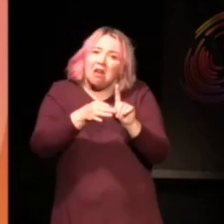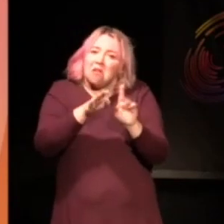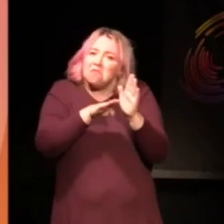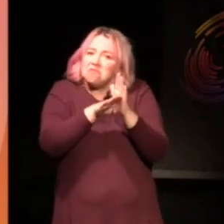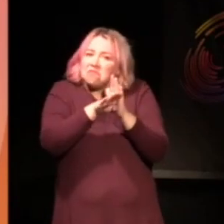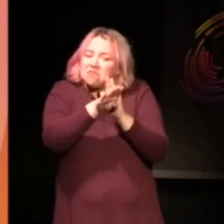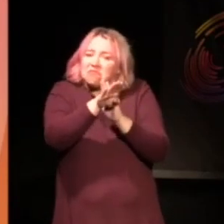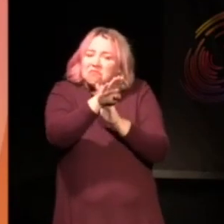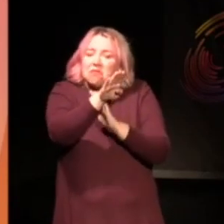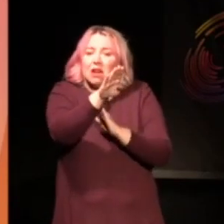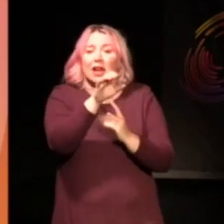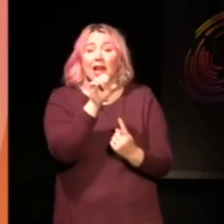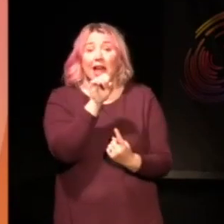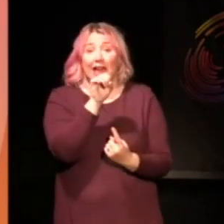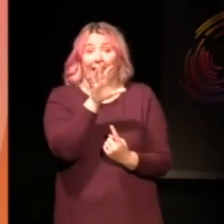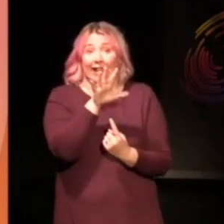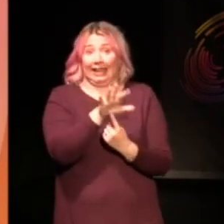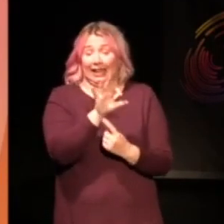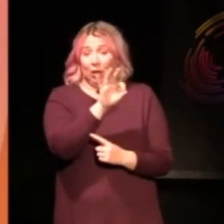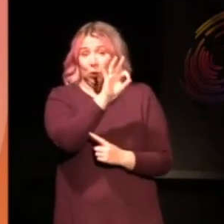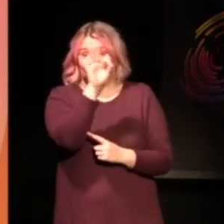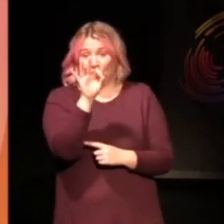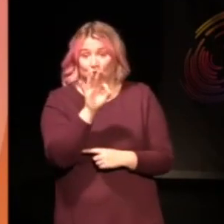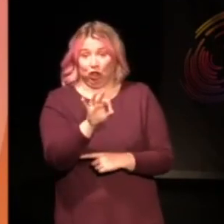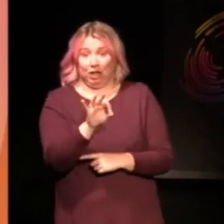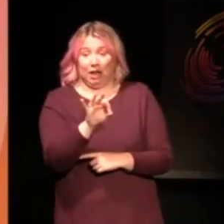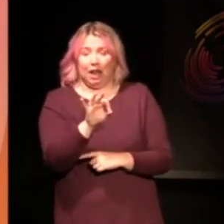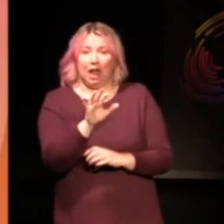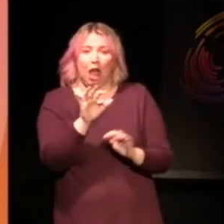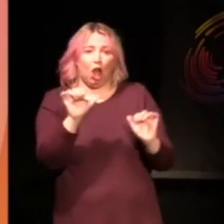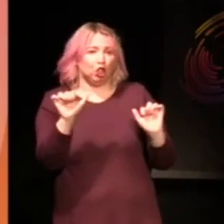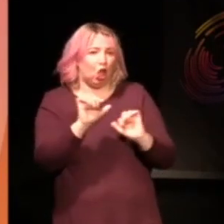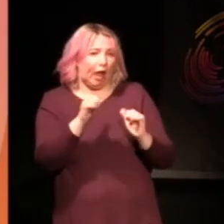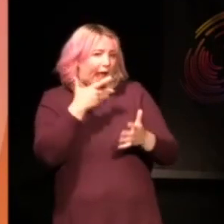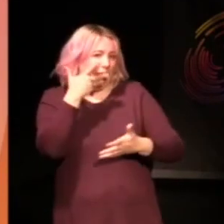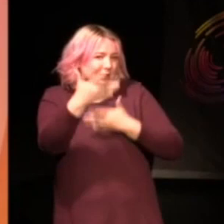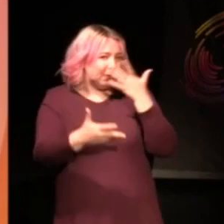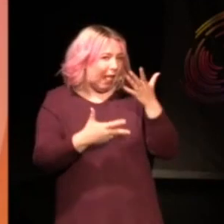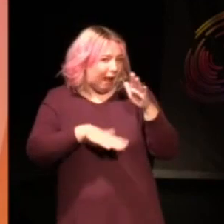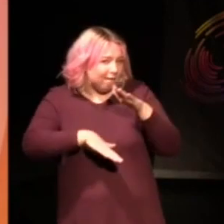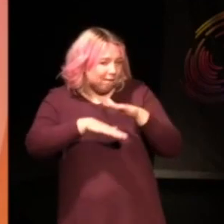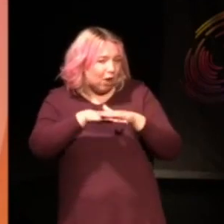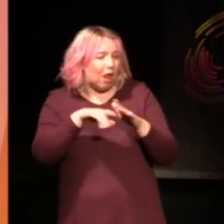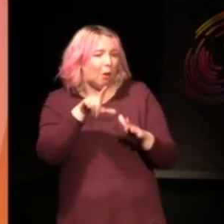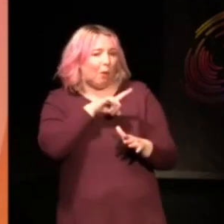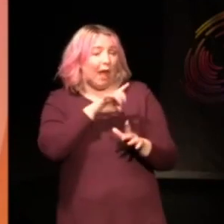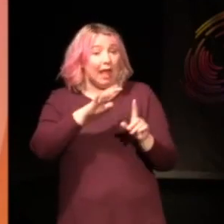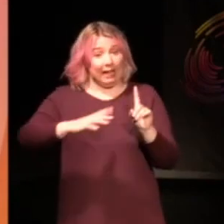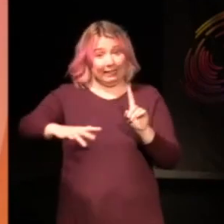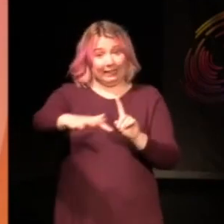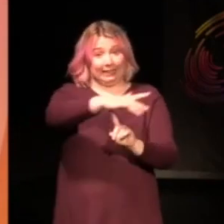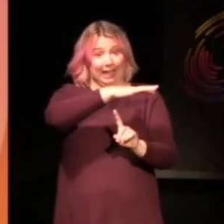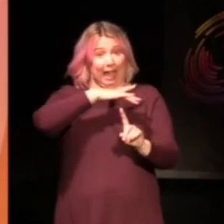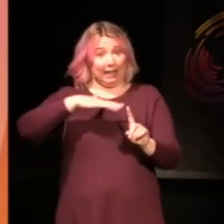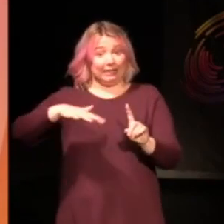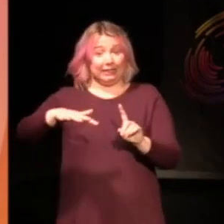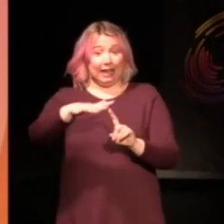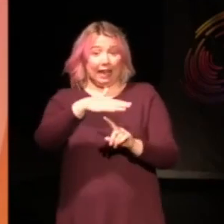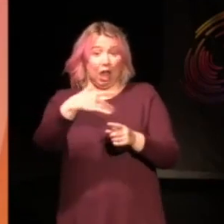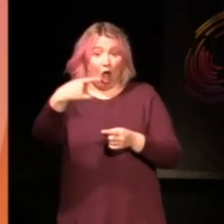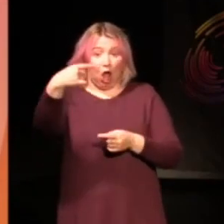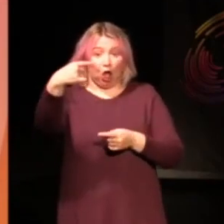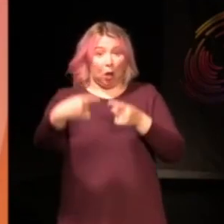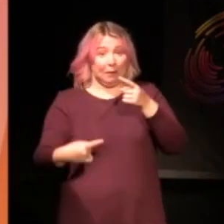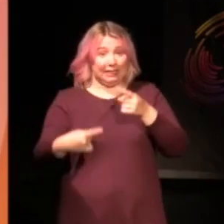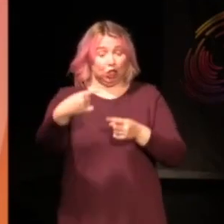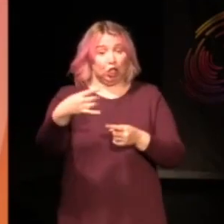question, which you have as yet not been explicit about, is that societies based on competition and